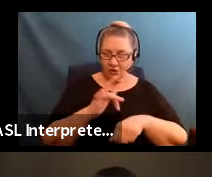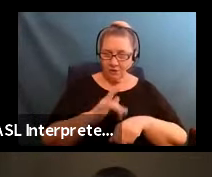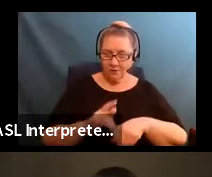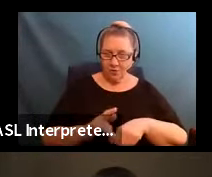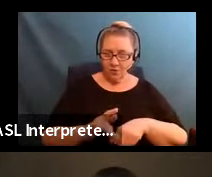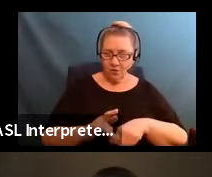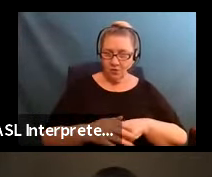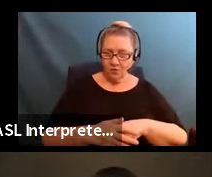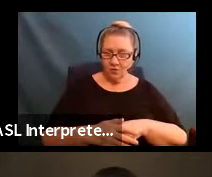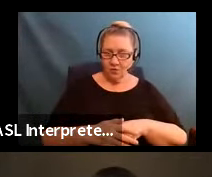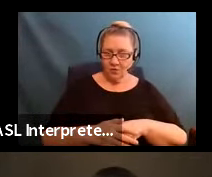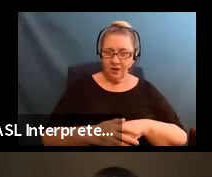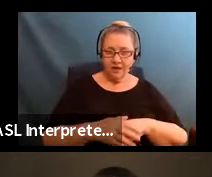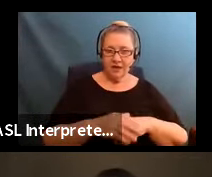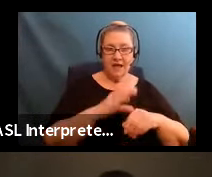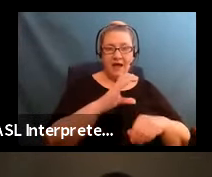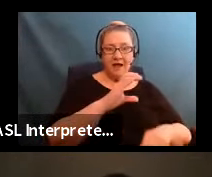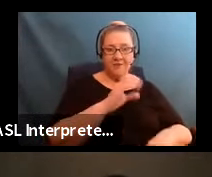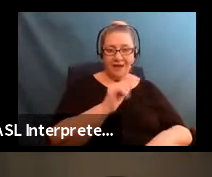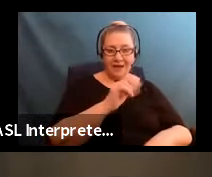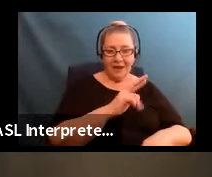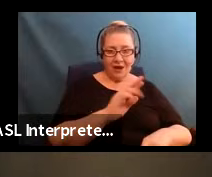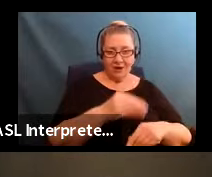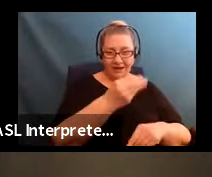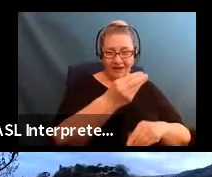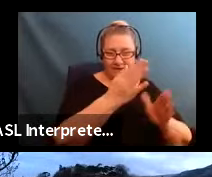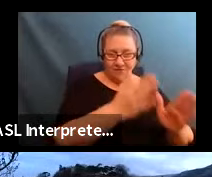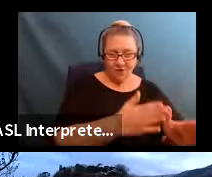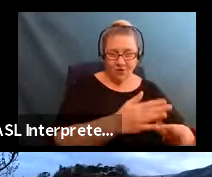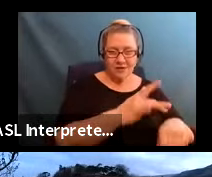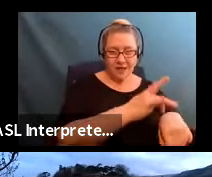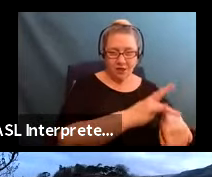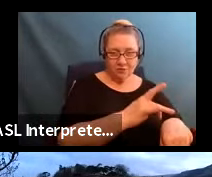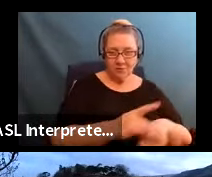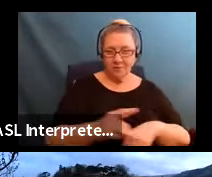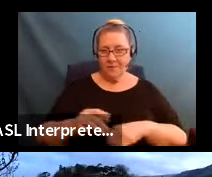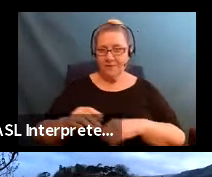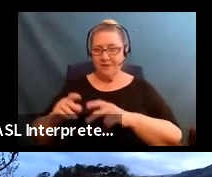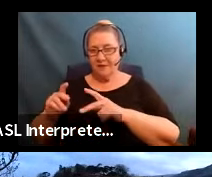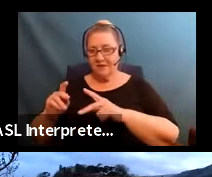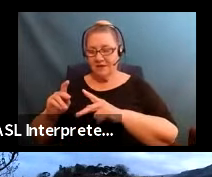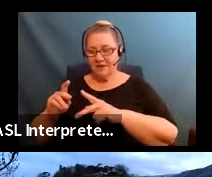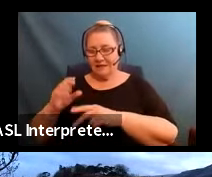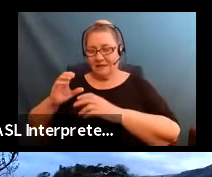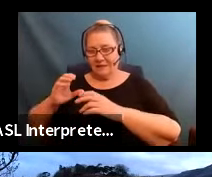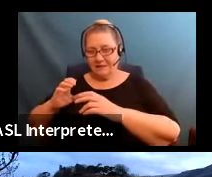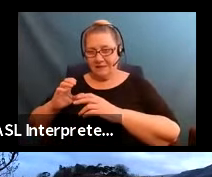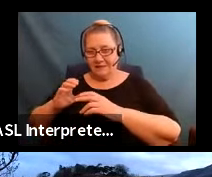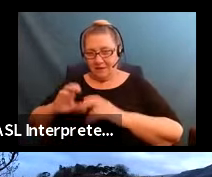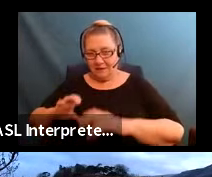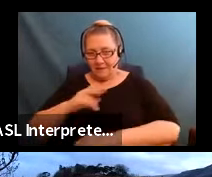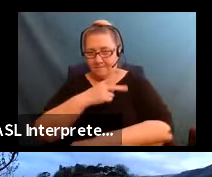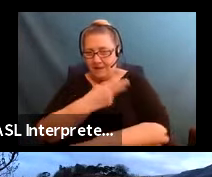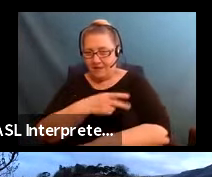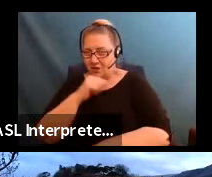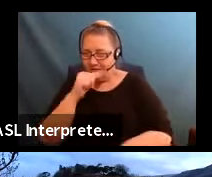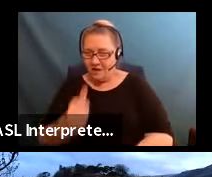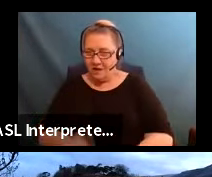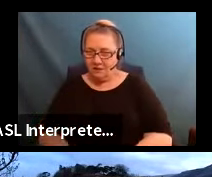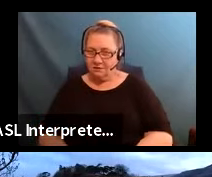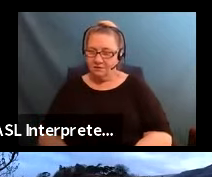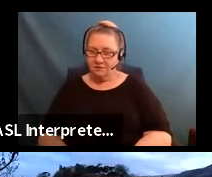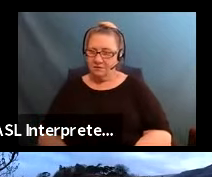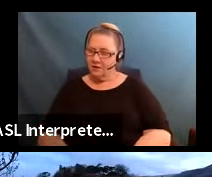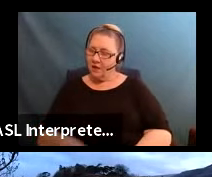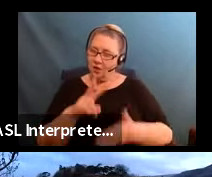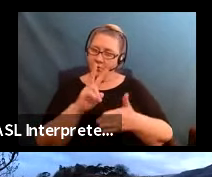and the care recipient is not. And in looking at the guidance at CDPH, I